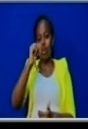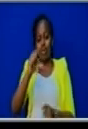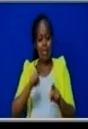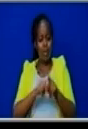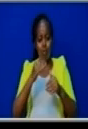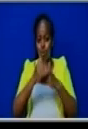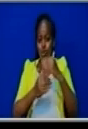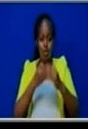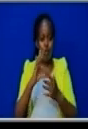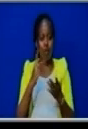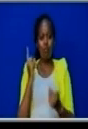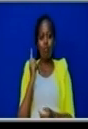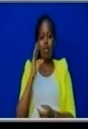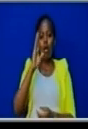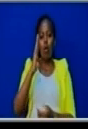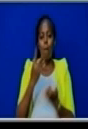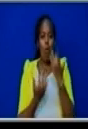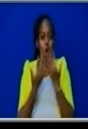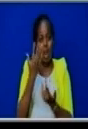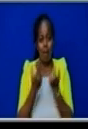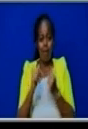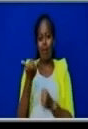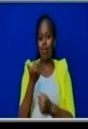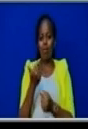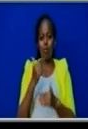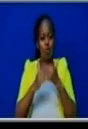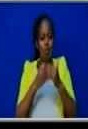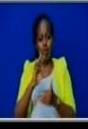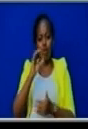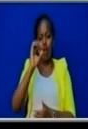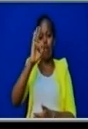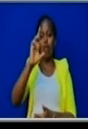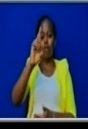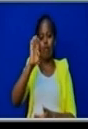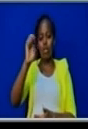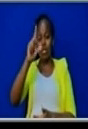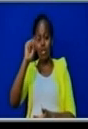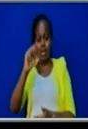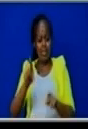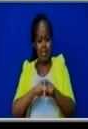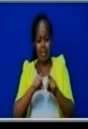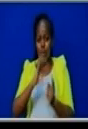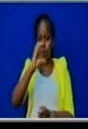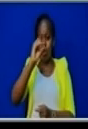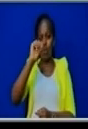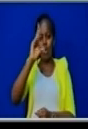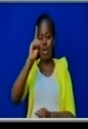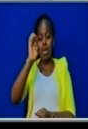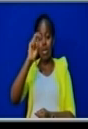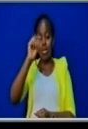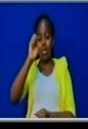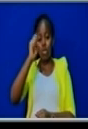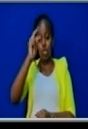process of boiling, Yes. the process of solidification, Solidification. Yes. condensation, Mhm. all those processes,